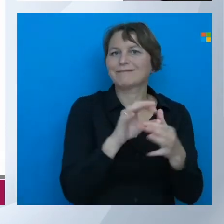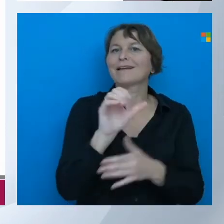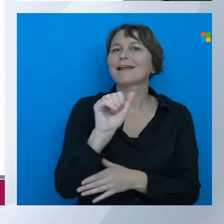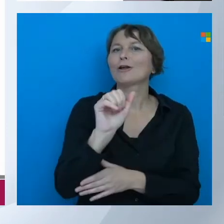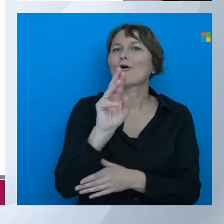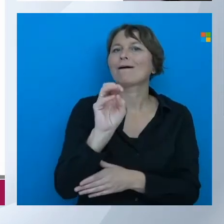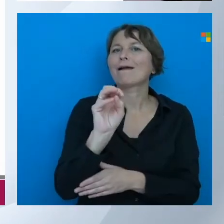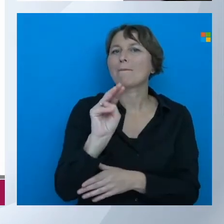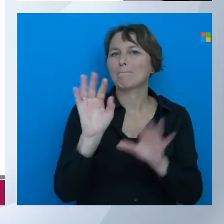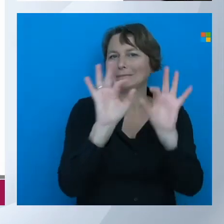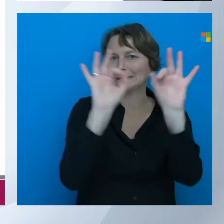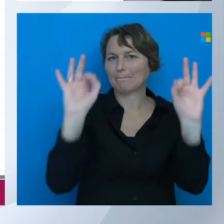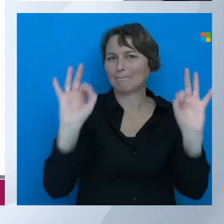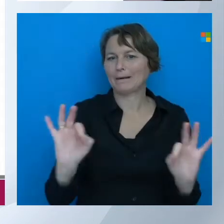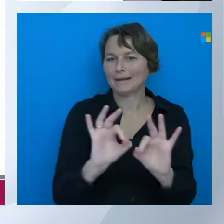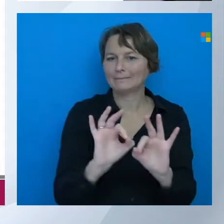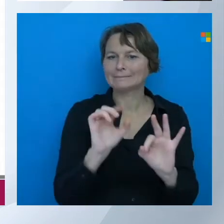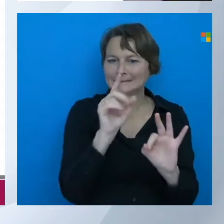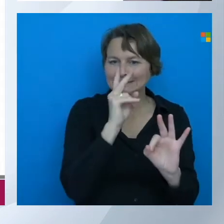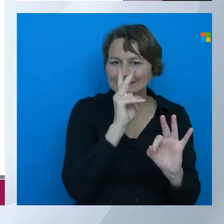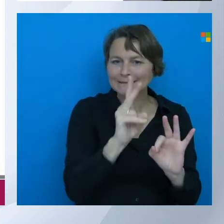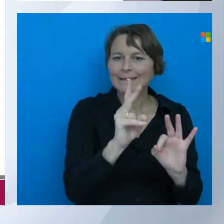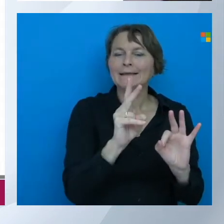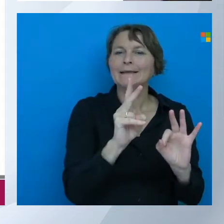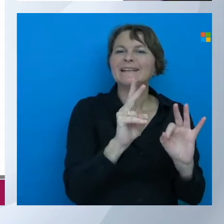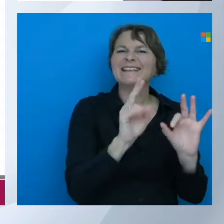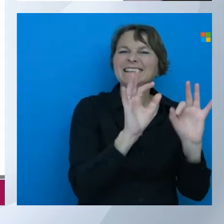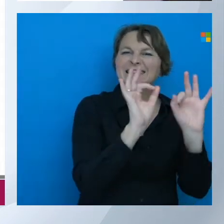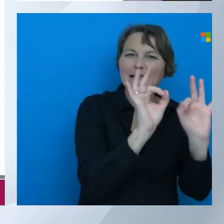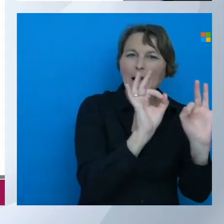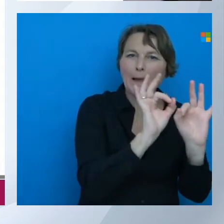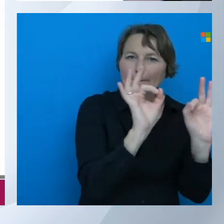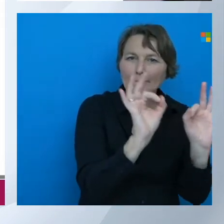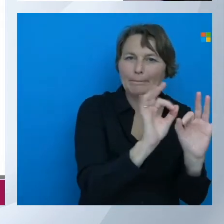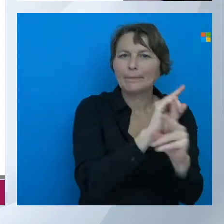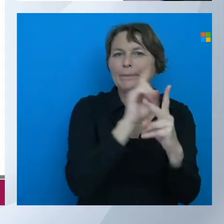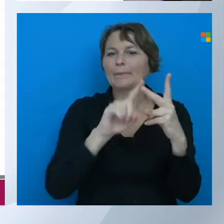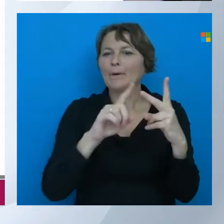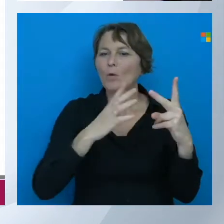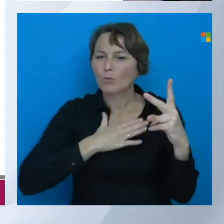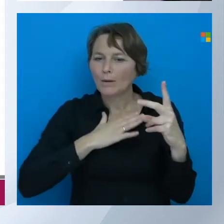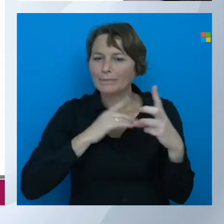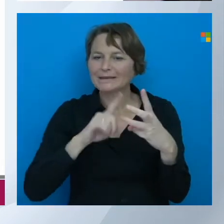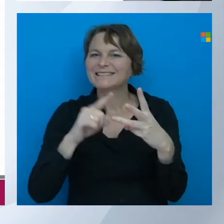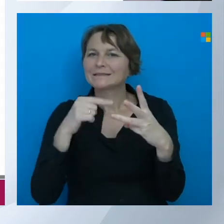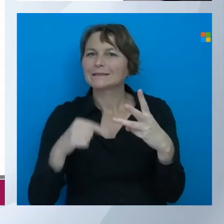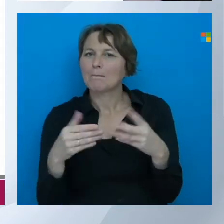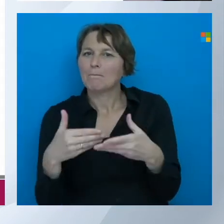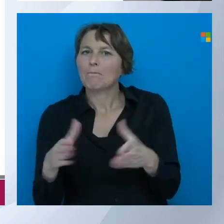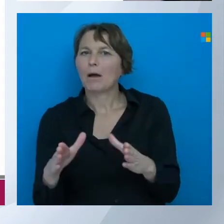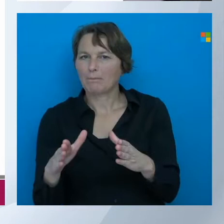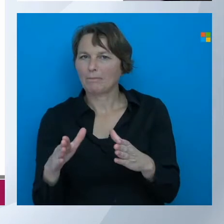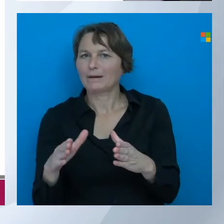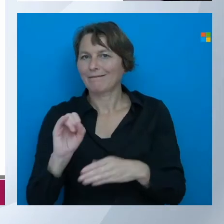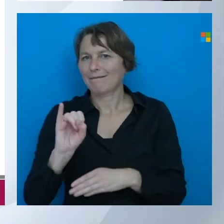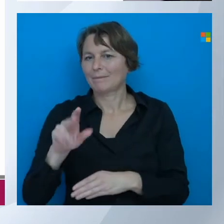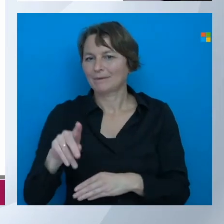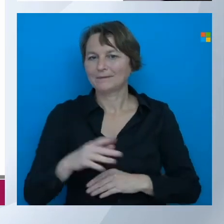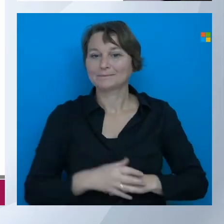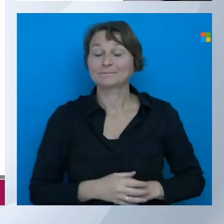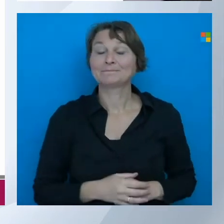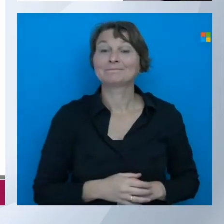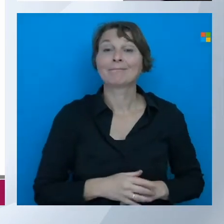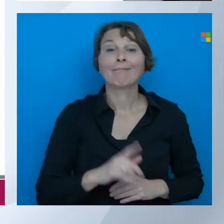Name, type, properties once again, and the public IP address settings. Another cool resource to